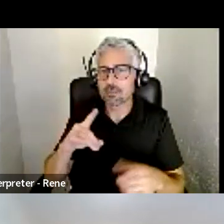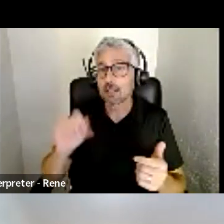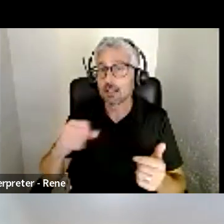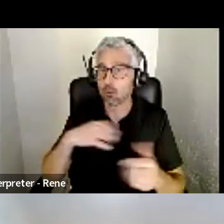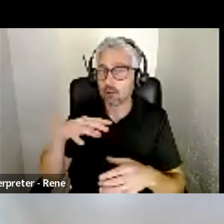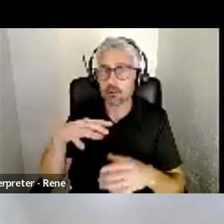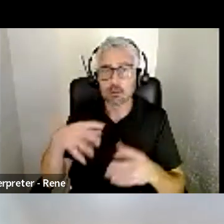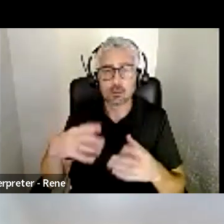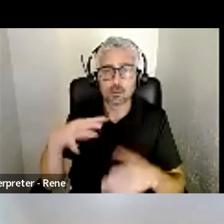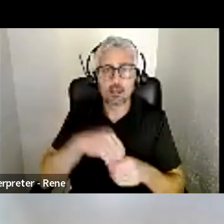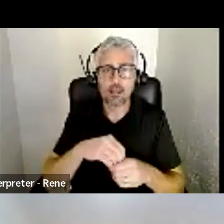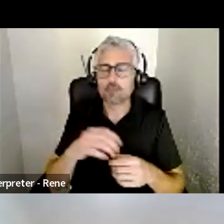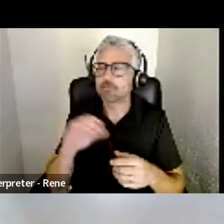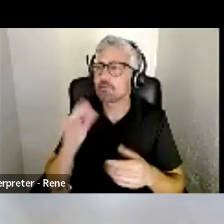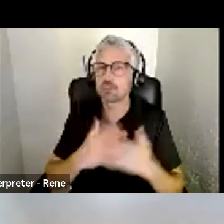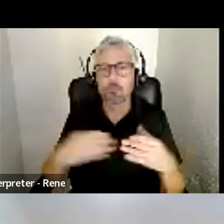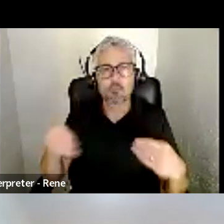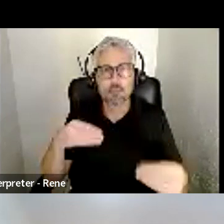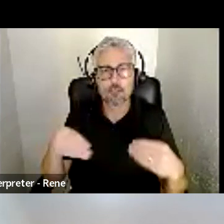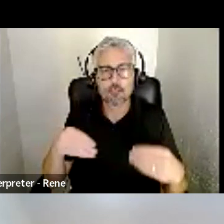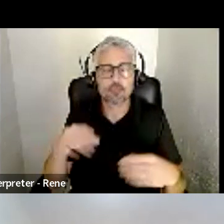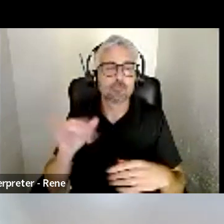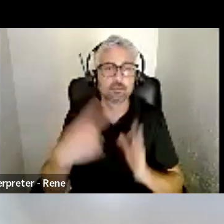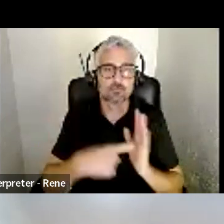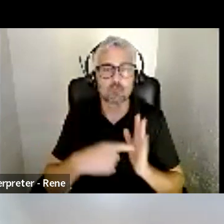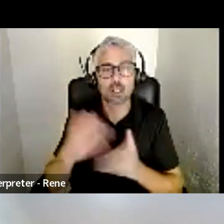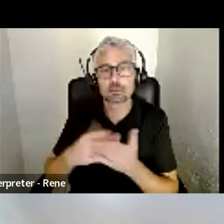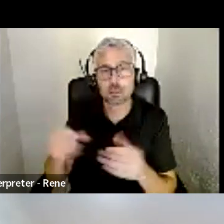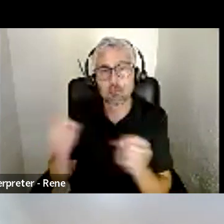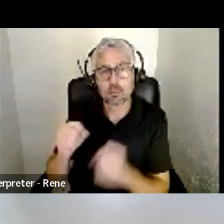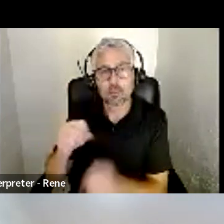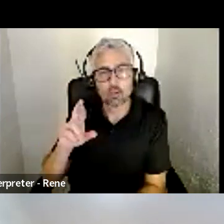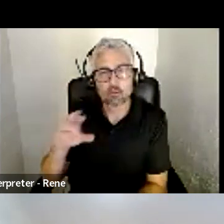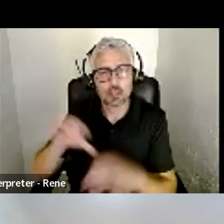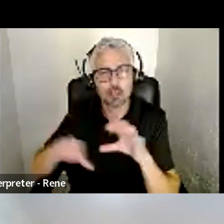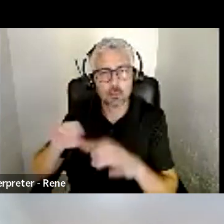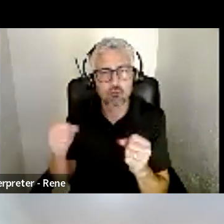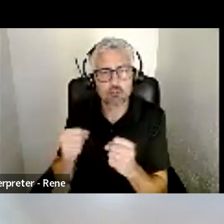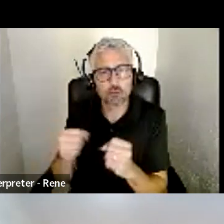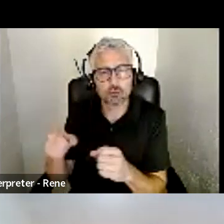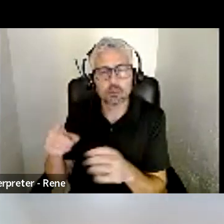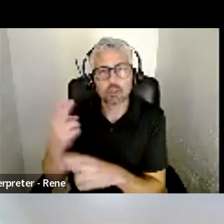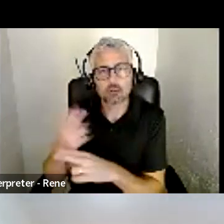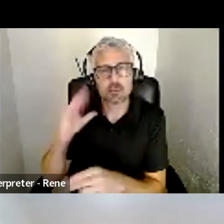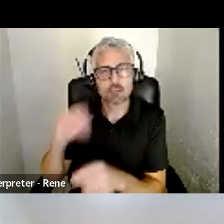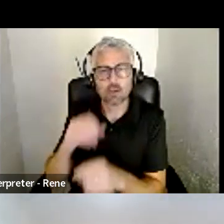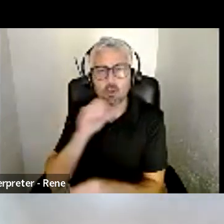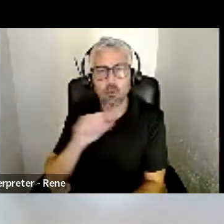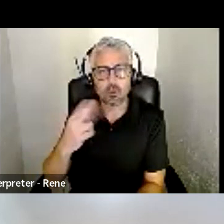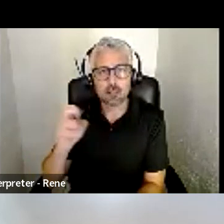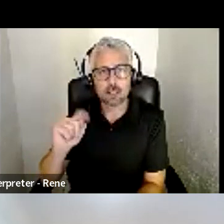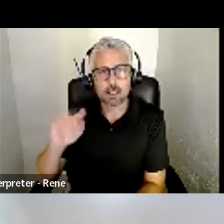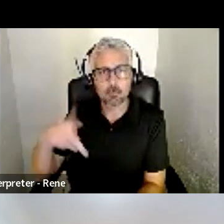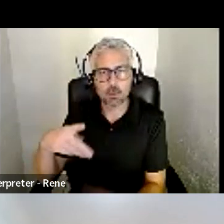example, there are certain kinds of refrigerants that were used in old versions of heat pumps that have been